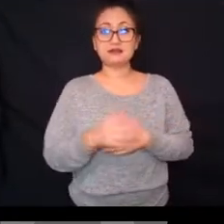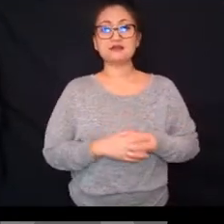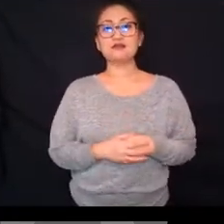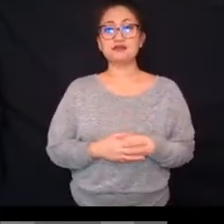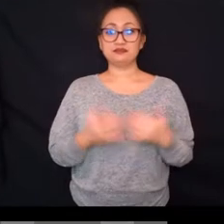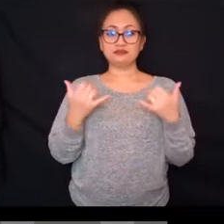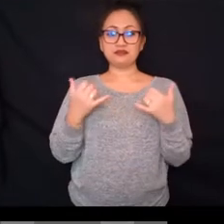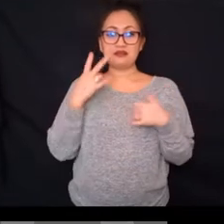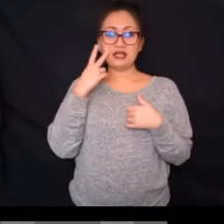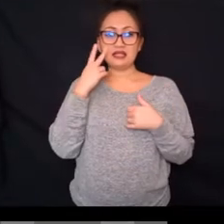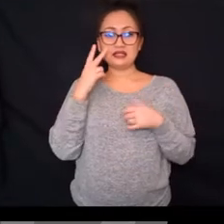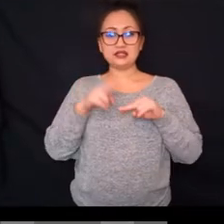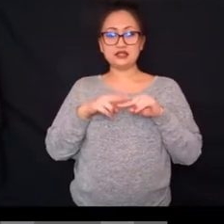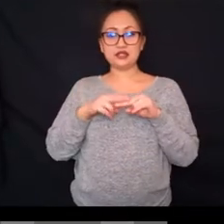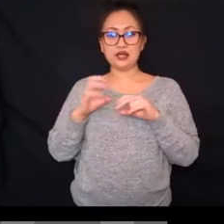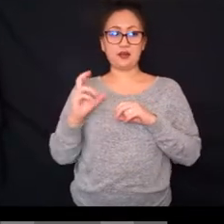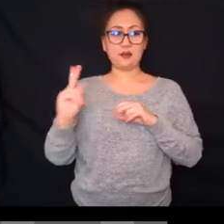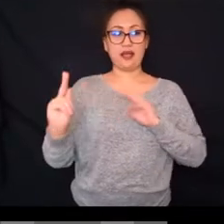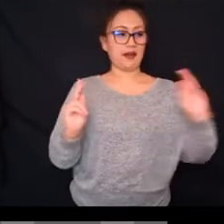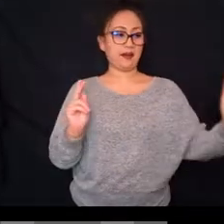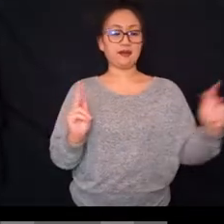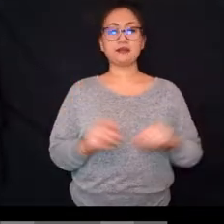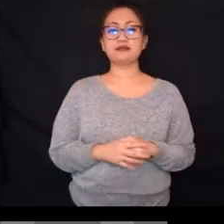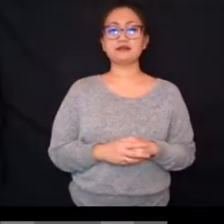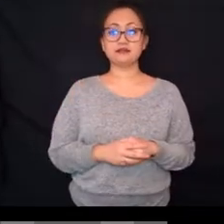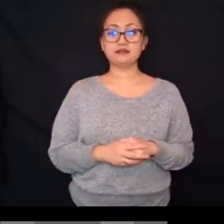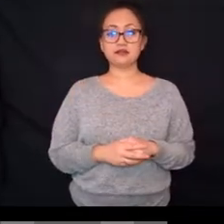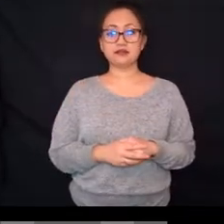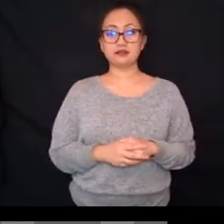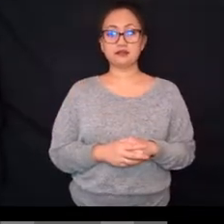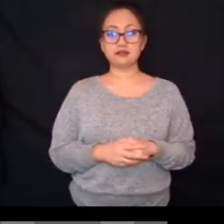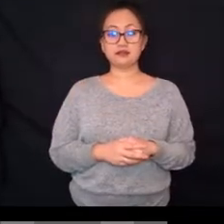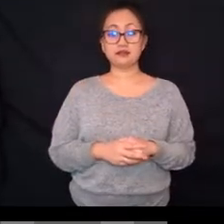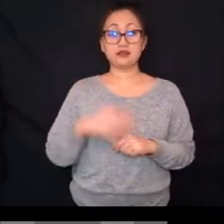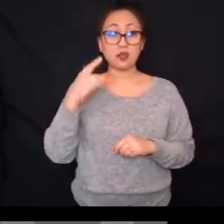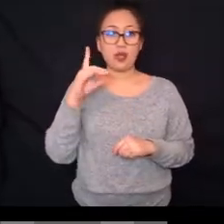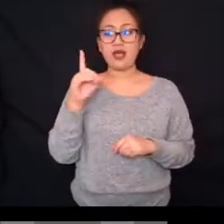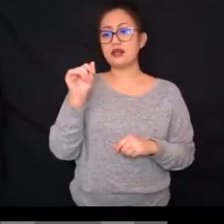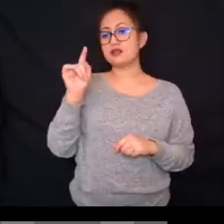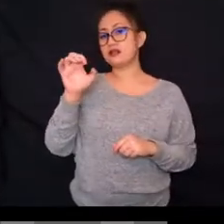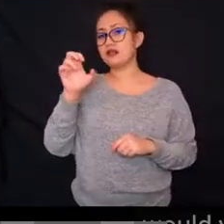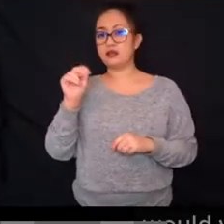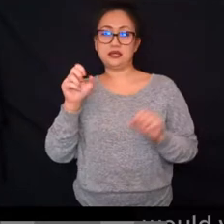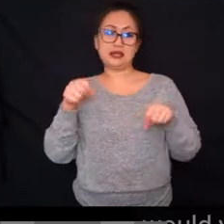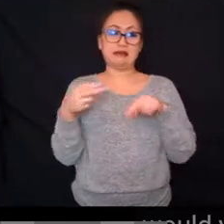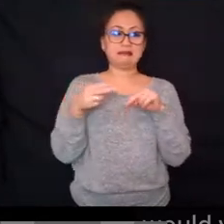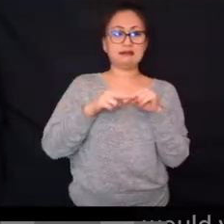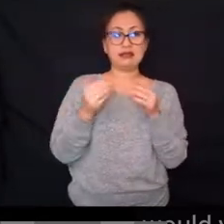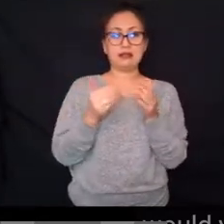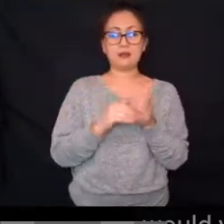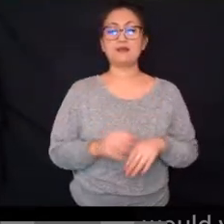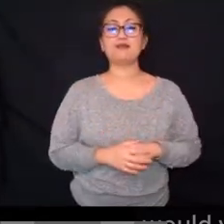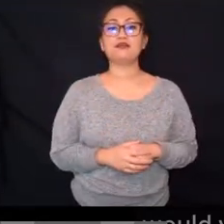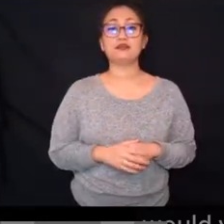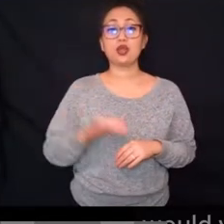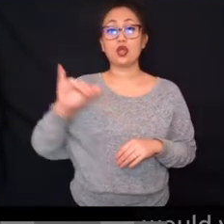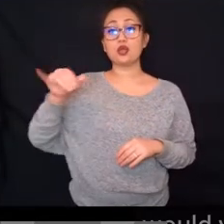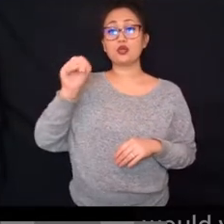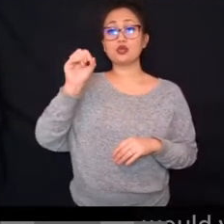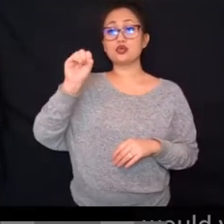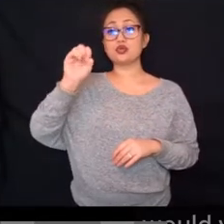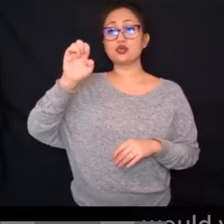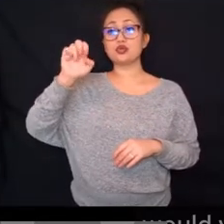back. If you'll hop up just for a minute so we can get Dalton back in here. All right. Joseph, would you go around and